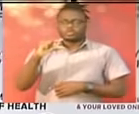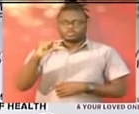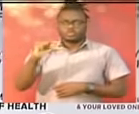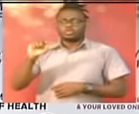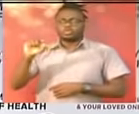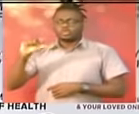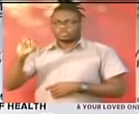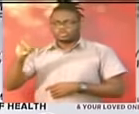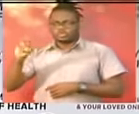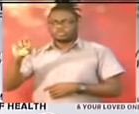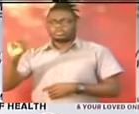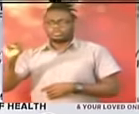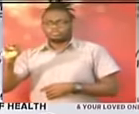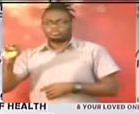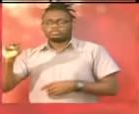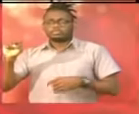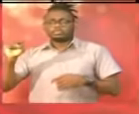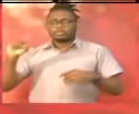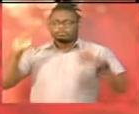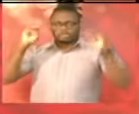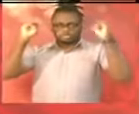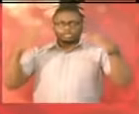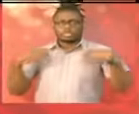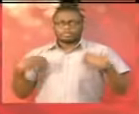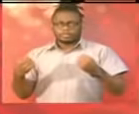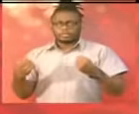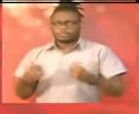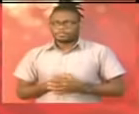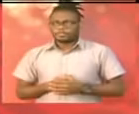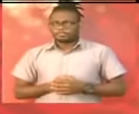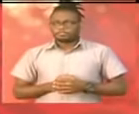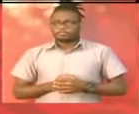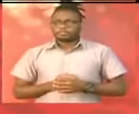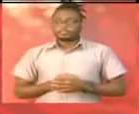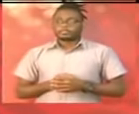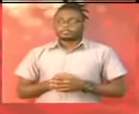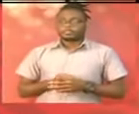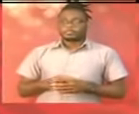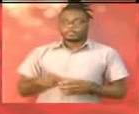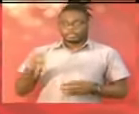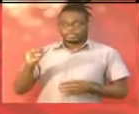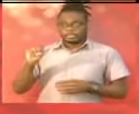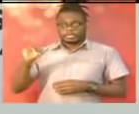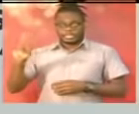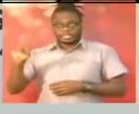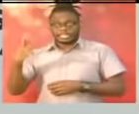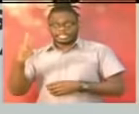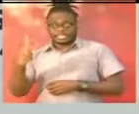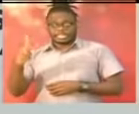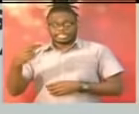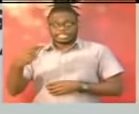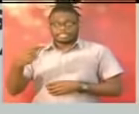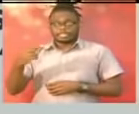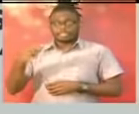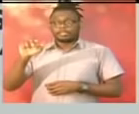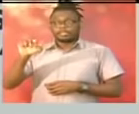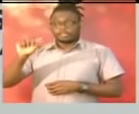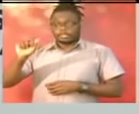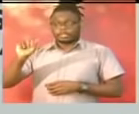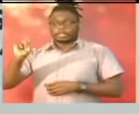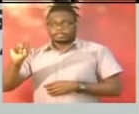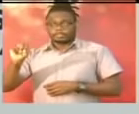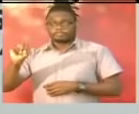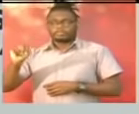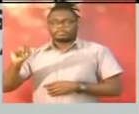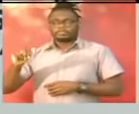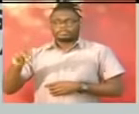Health, and Mr. Trevor Khan, COVID-19 survivor. And I am Al Alexander, Senior Corporate Communications Officer